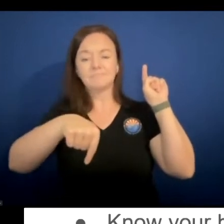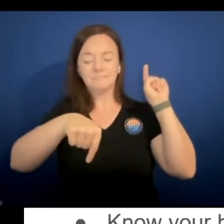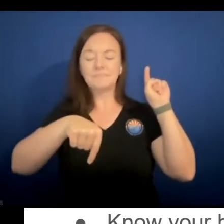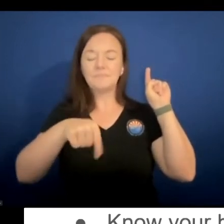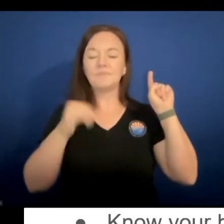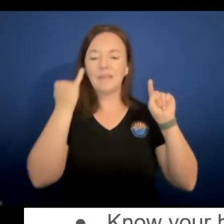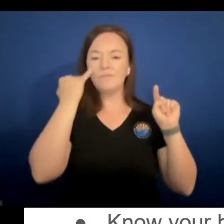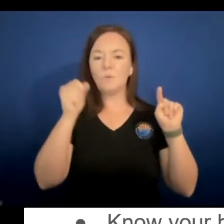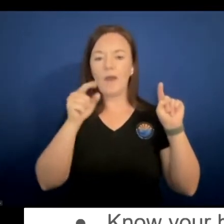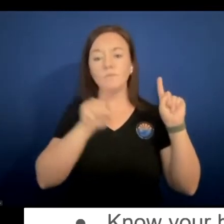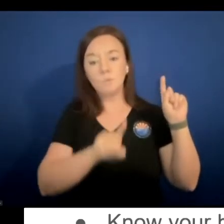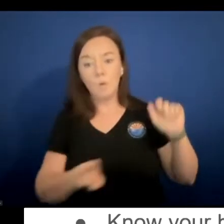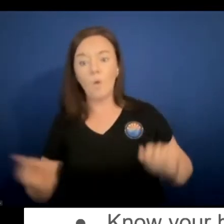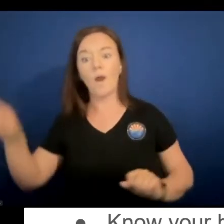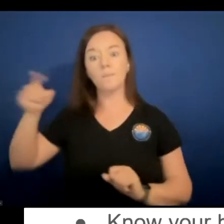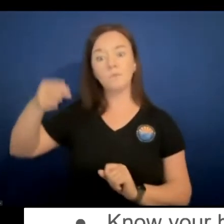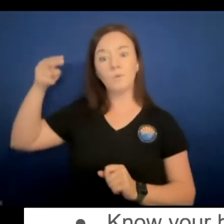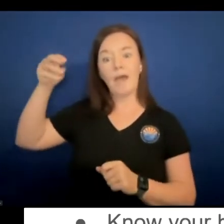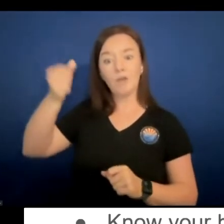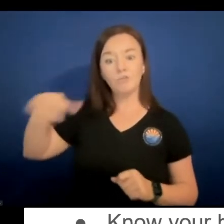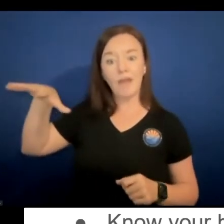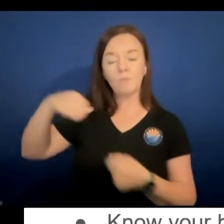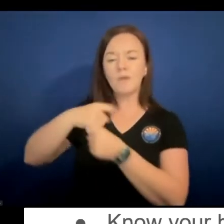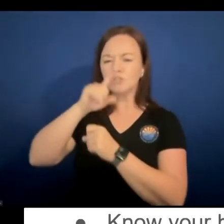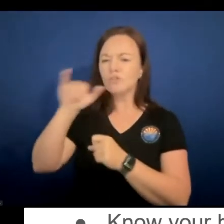is safe to go to.